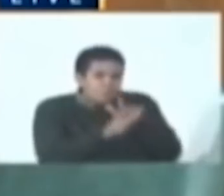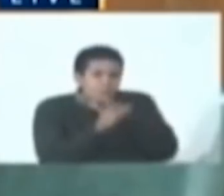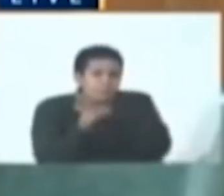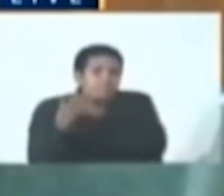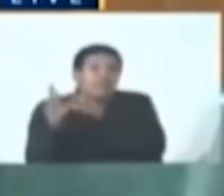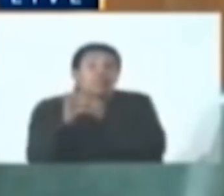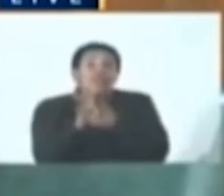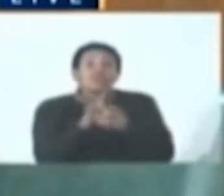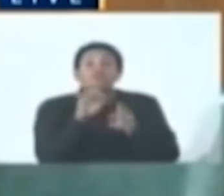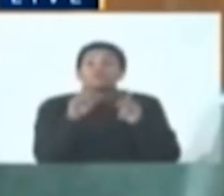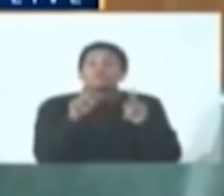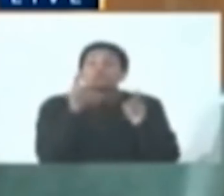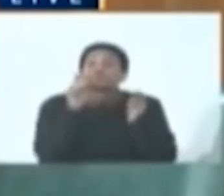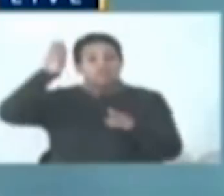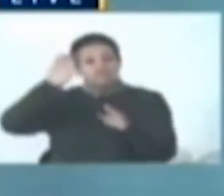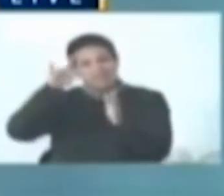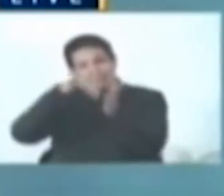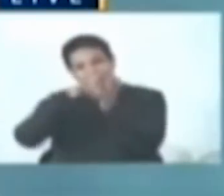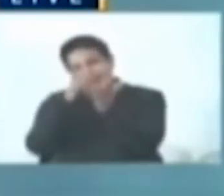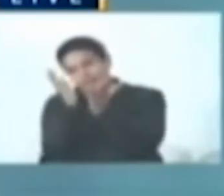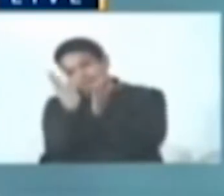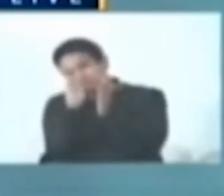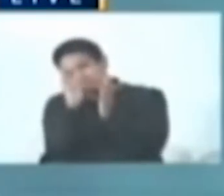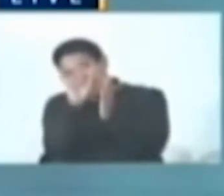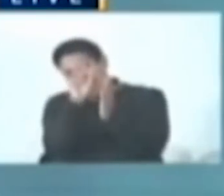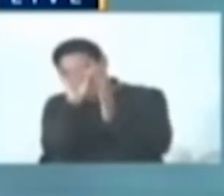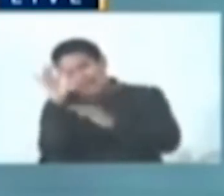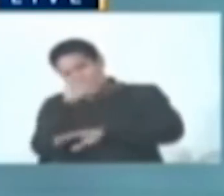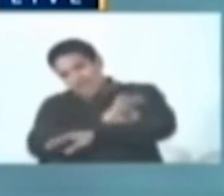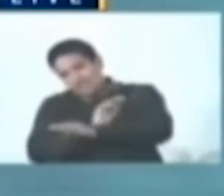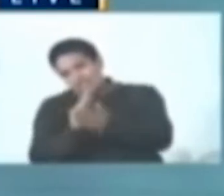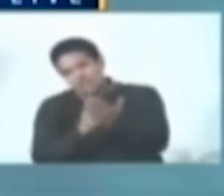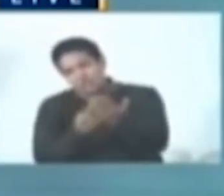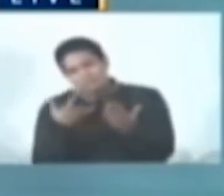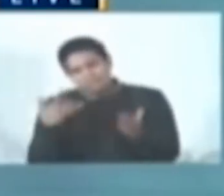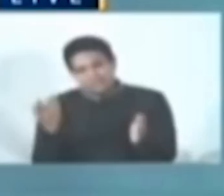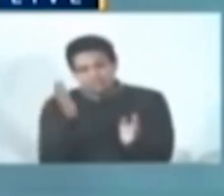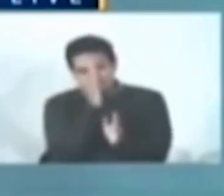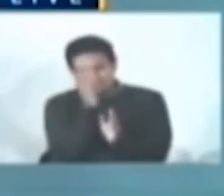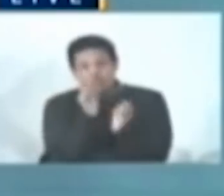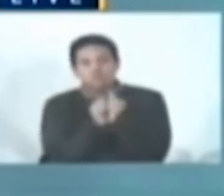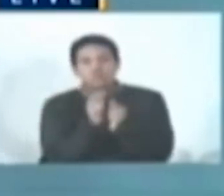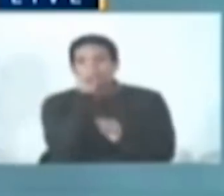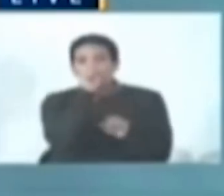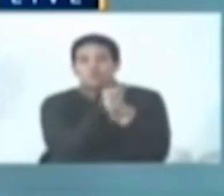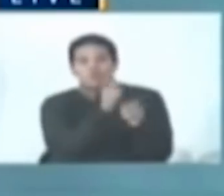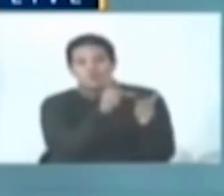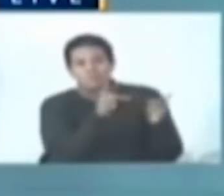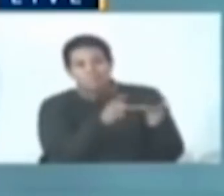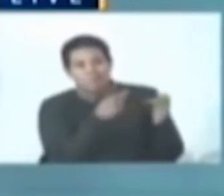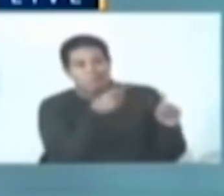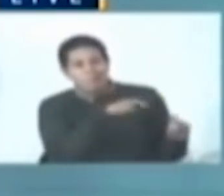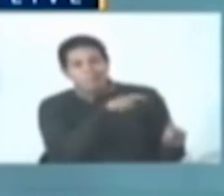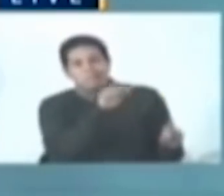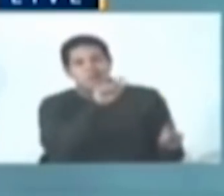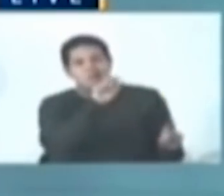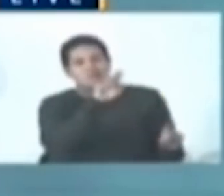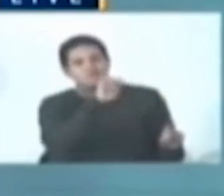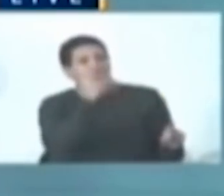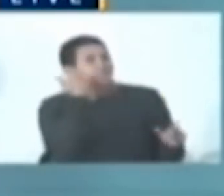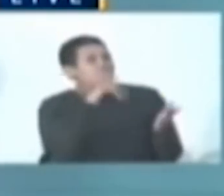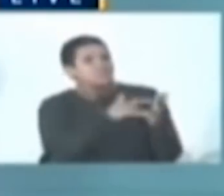direct links to contact tracing. Prime Minister Andrew Holness presented this map to Parliament showing the predicted COVID-19